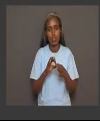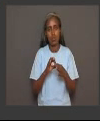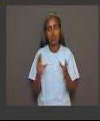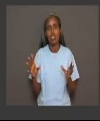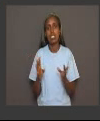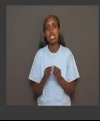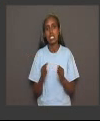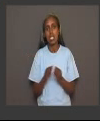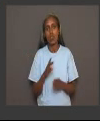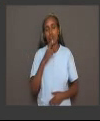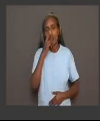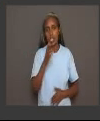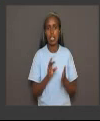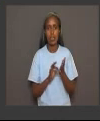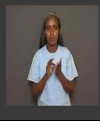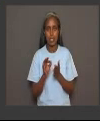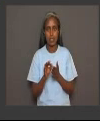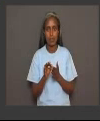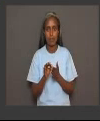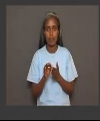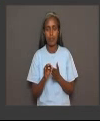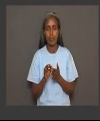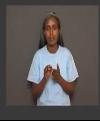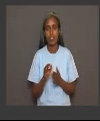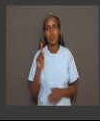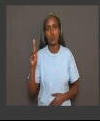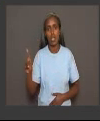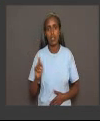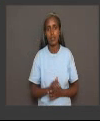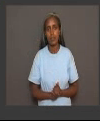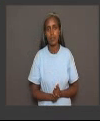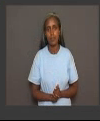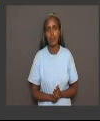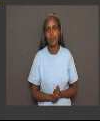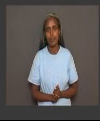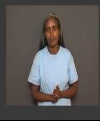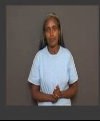the set of real numbers is 1.